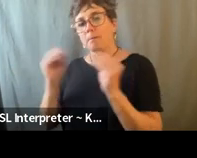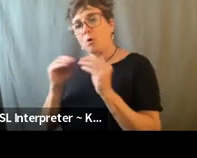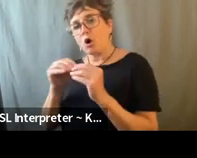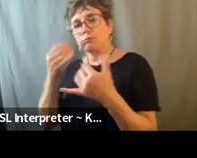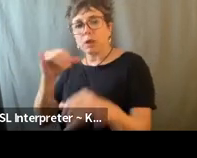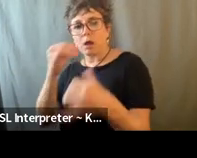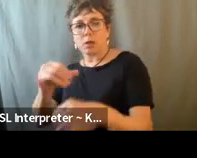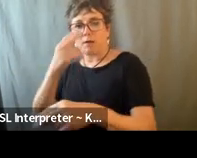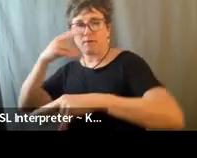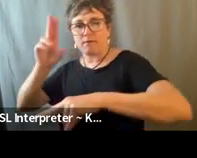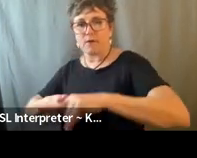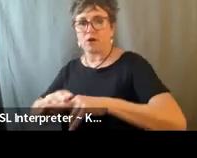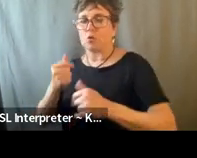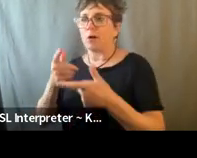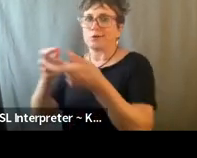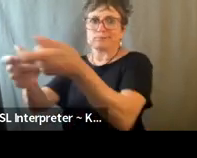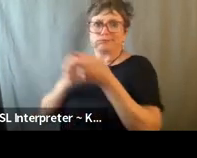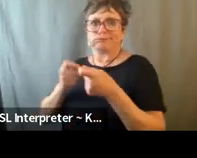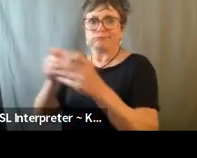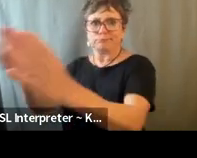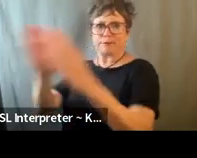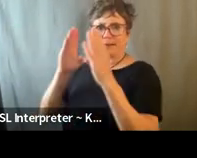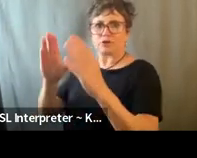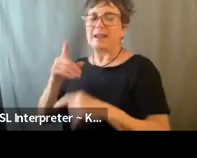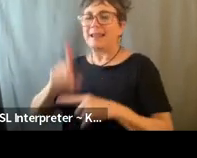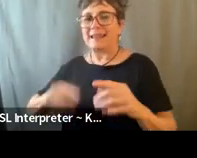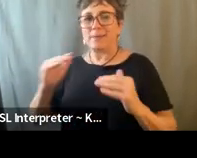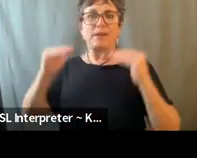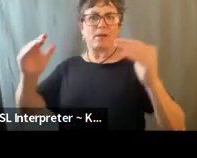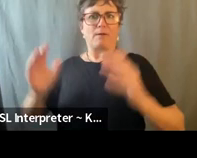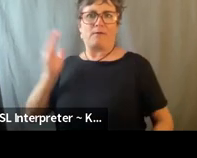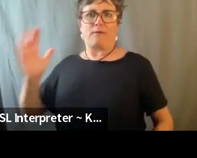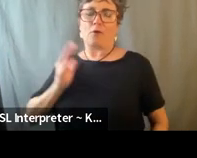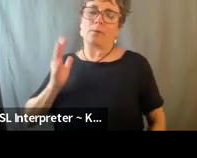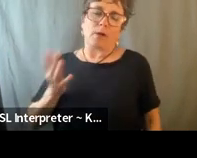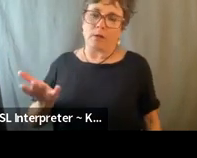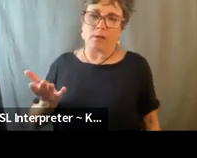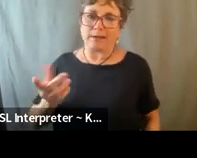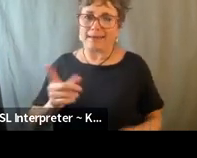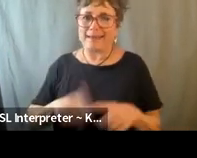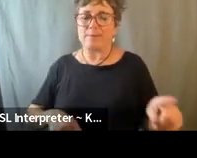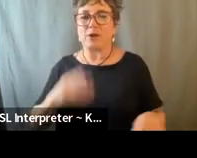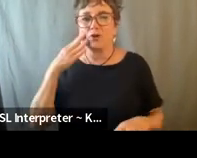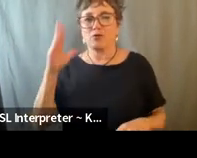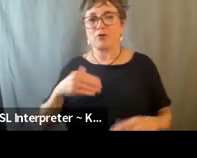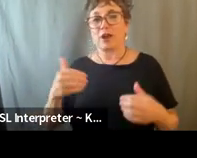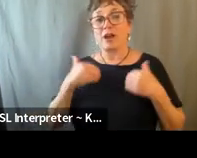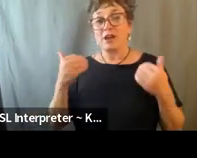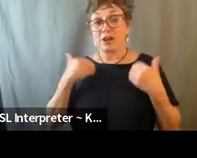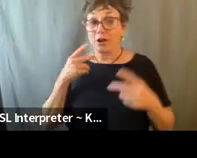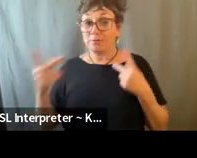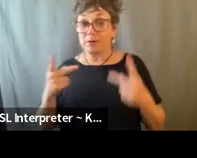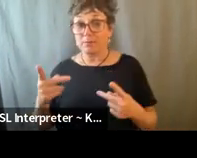their attention. It can't always be formal because let's be honest, people who are younger, and we can say like high school students, for